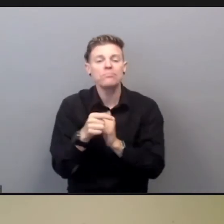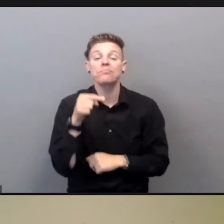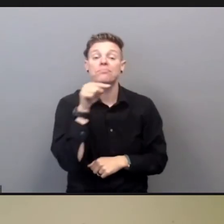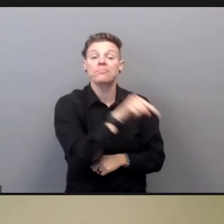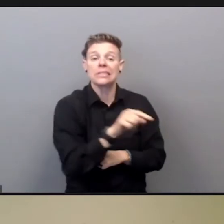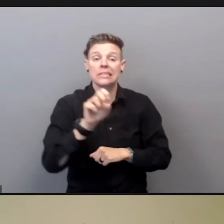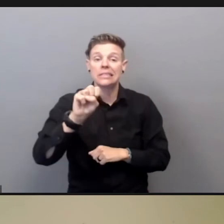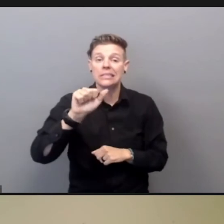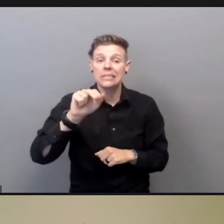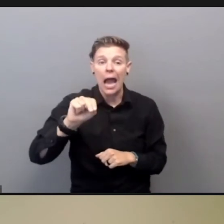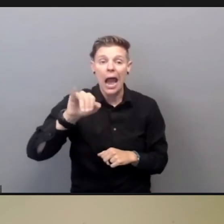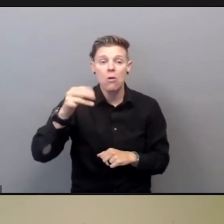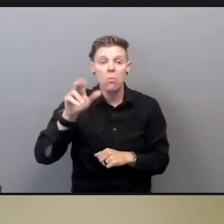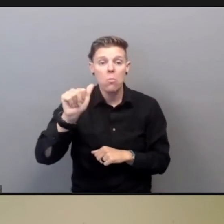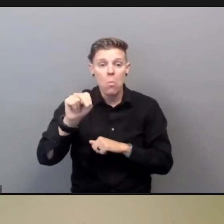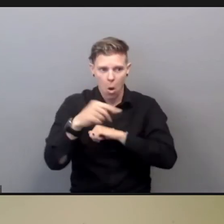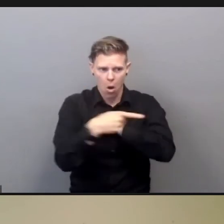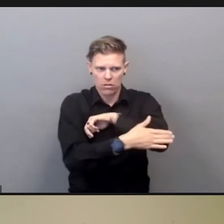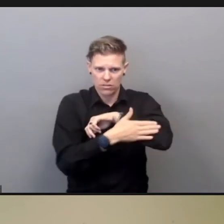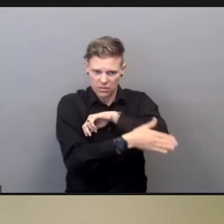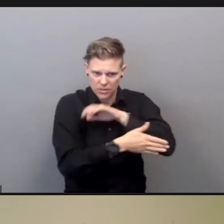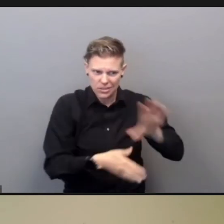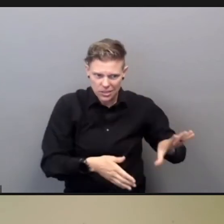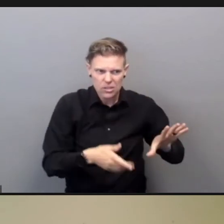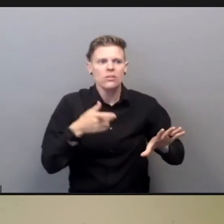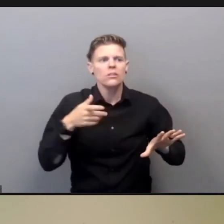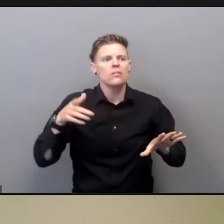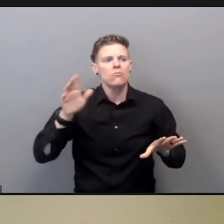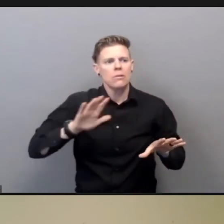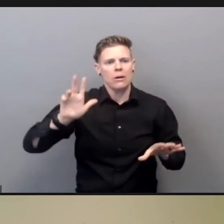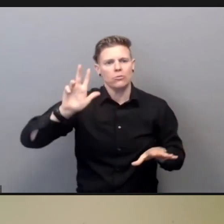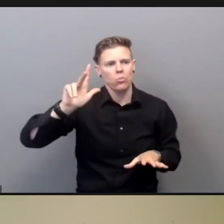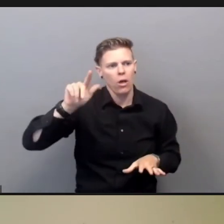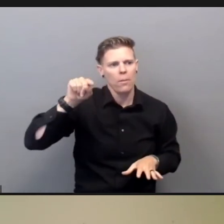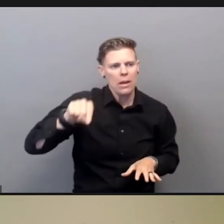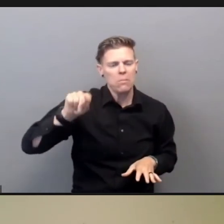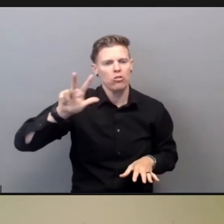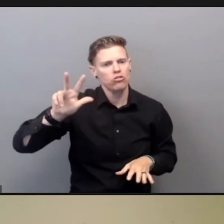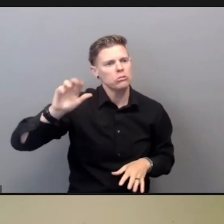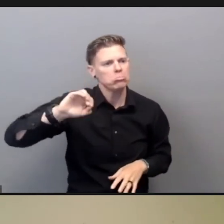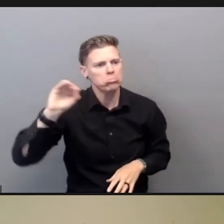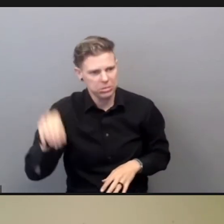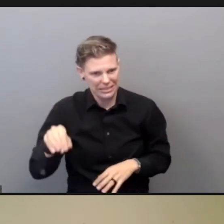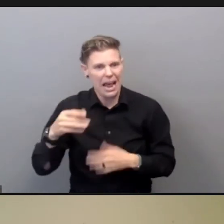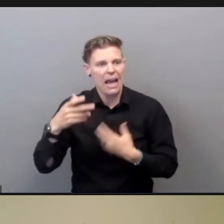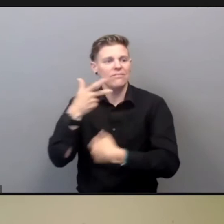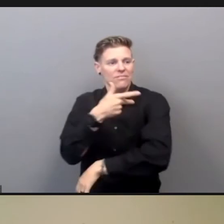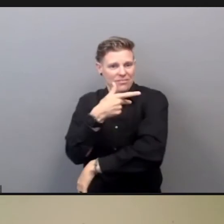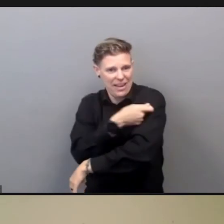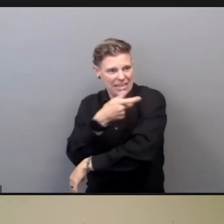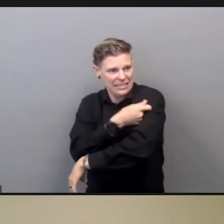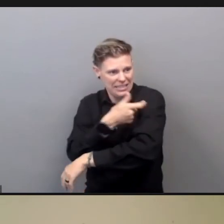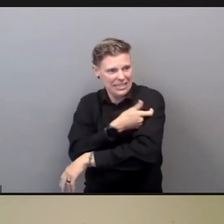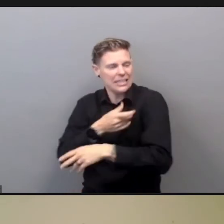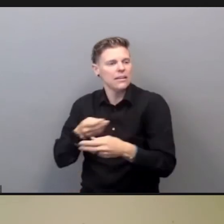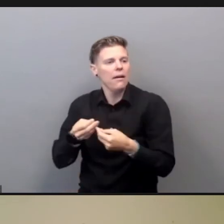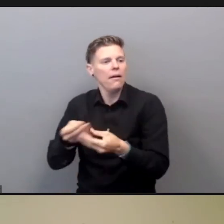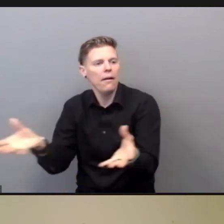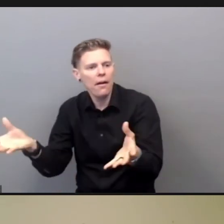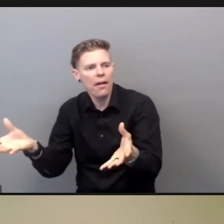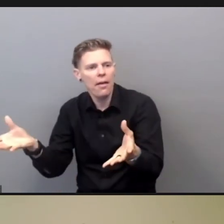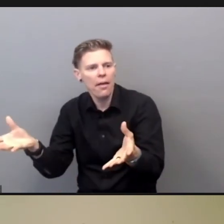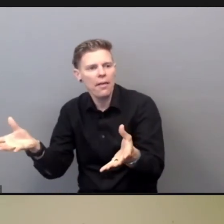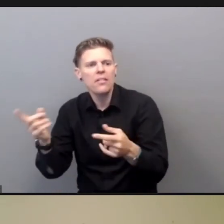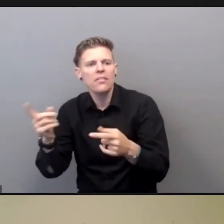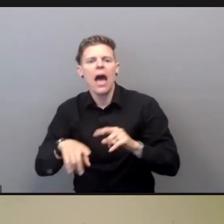is 23.3% higher than the share or proportion of the population. So when I look at the state vaccine